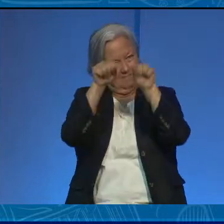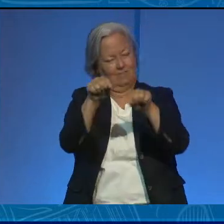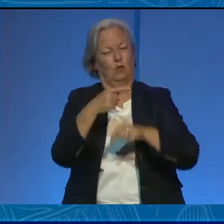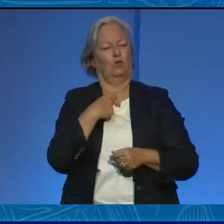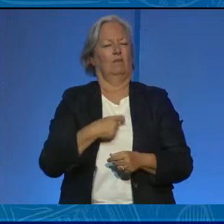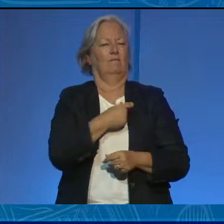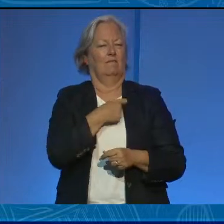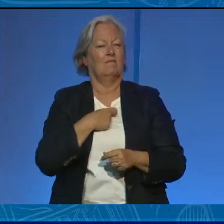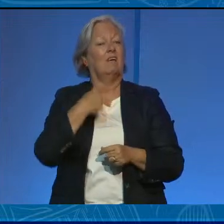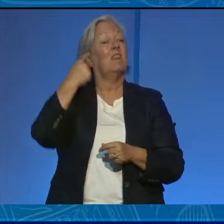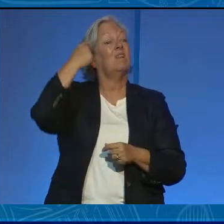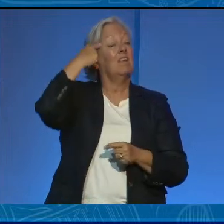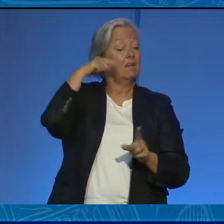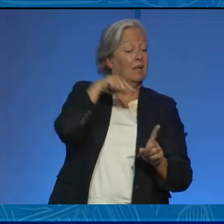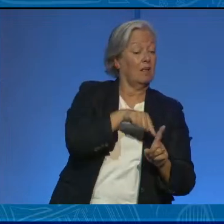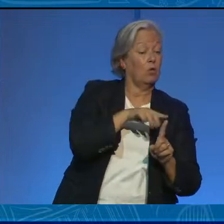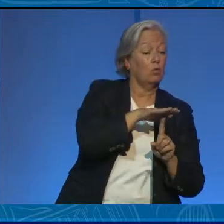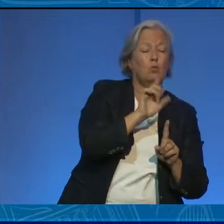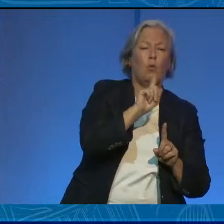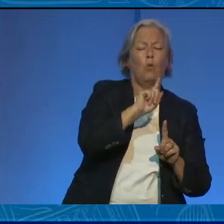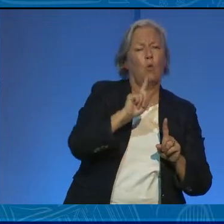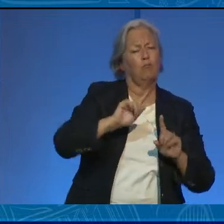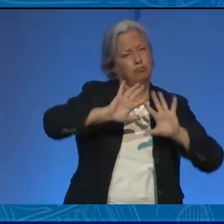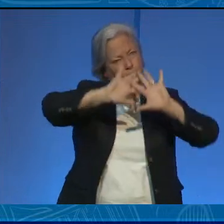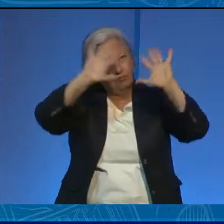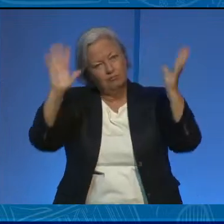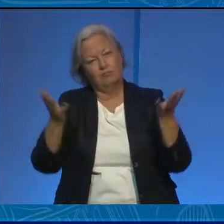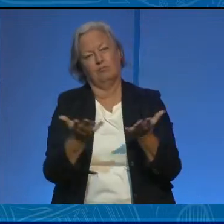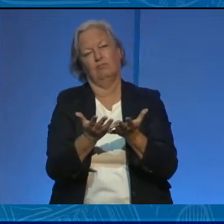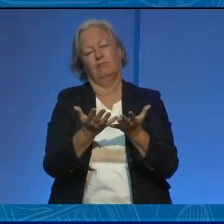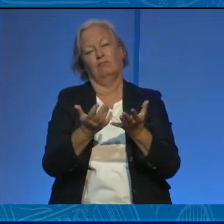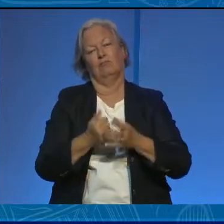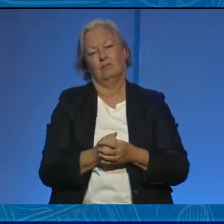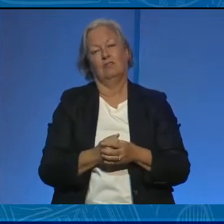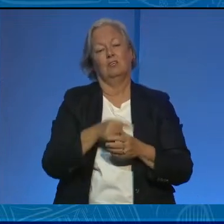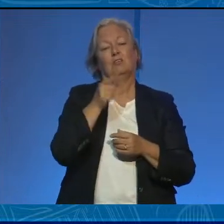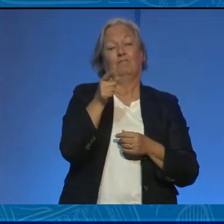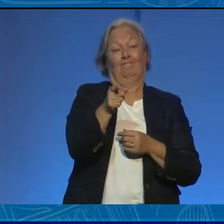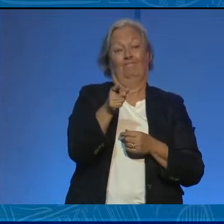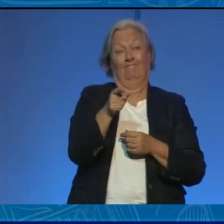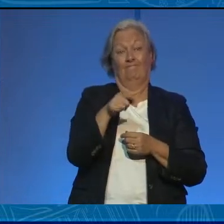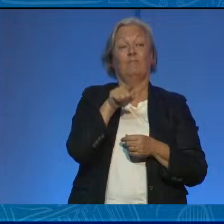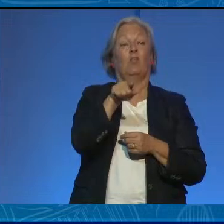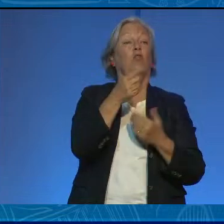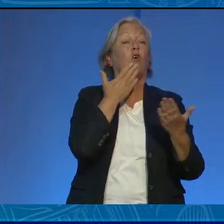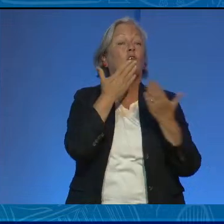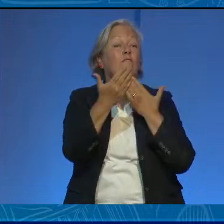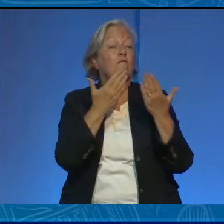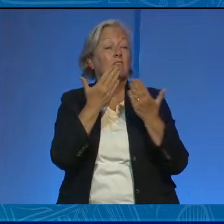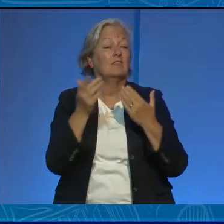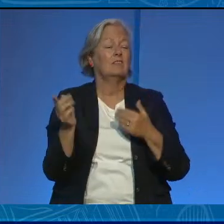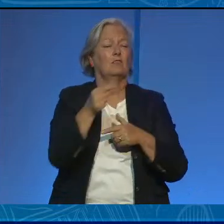global community. We are confident that GP 2025